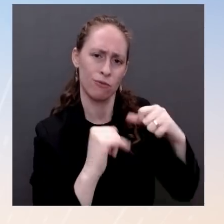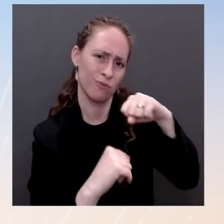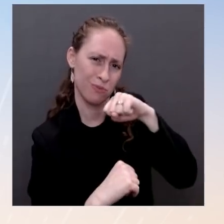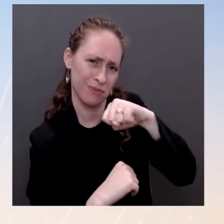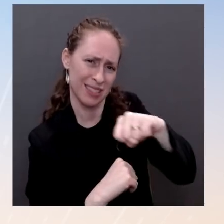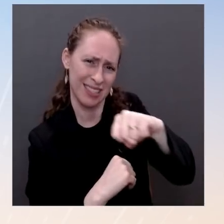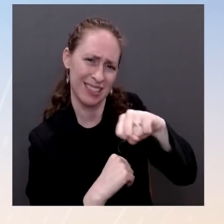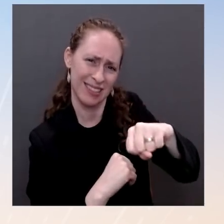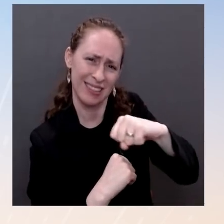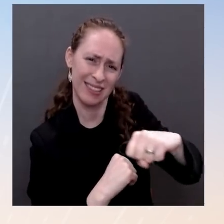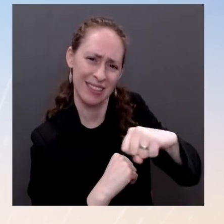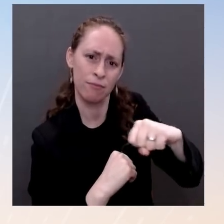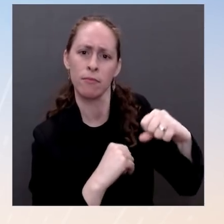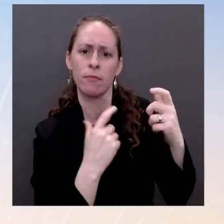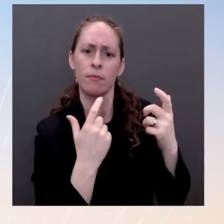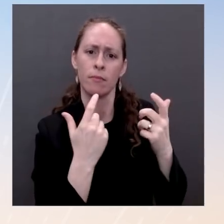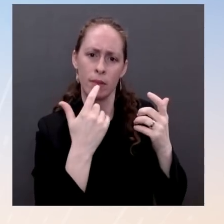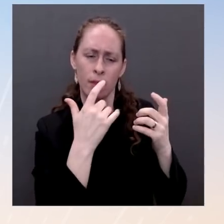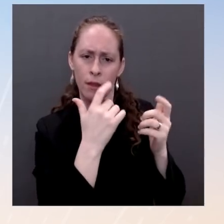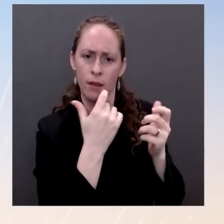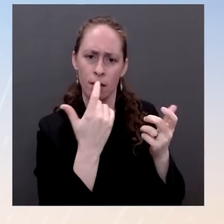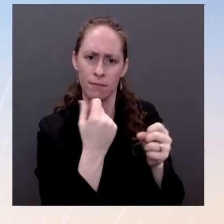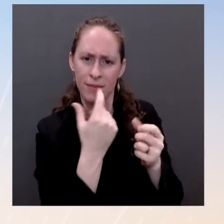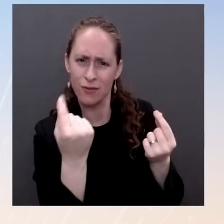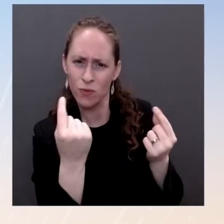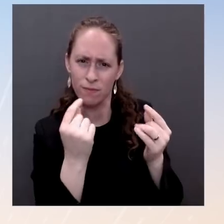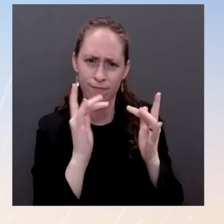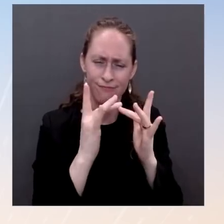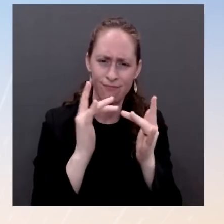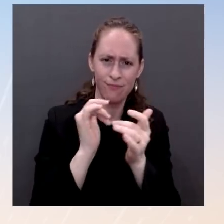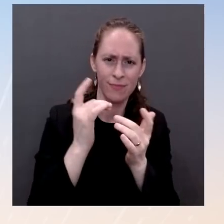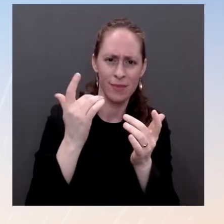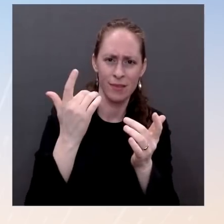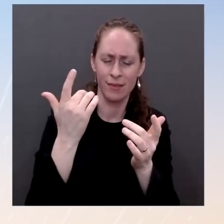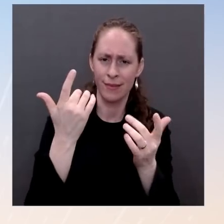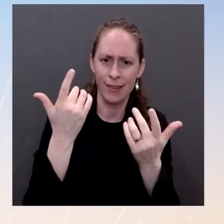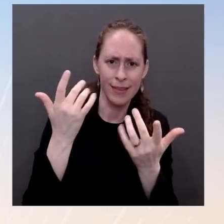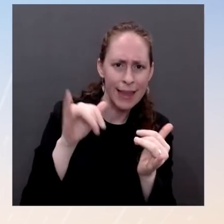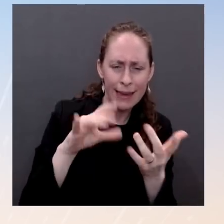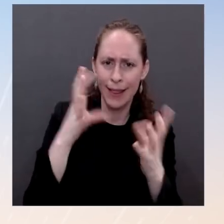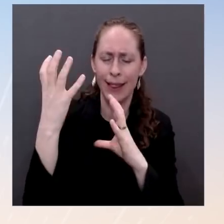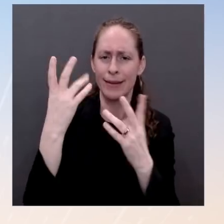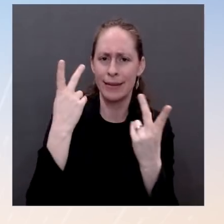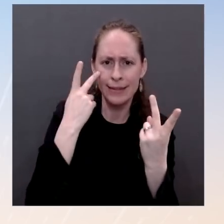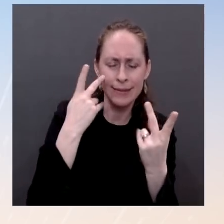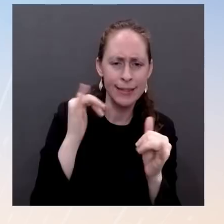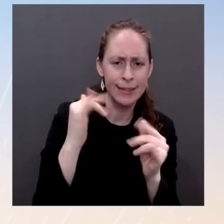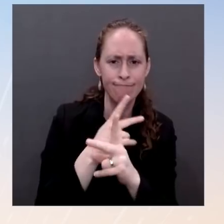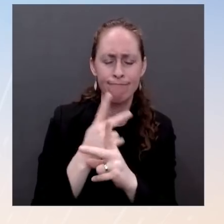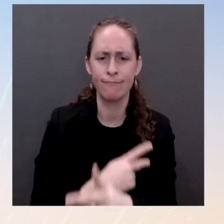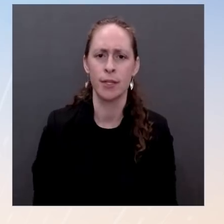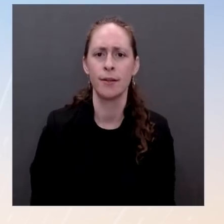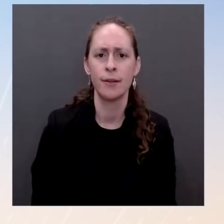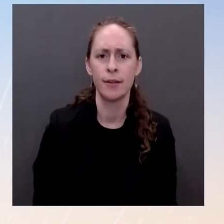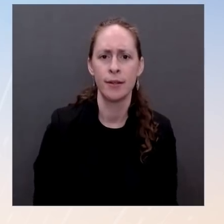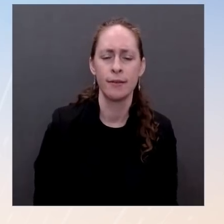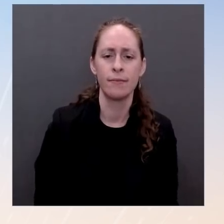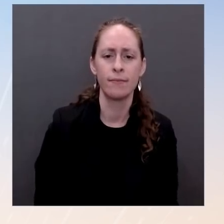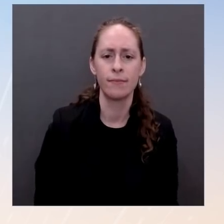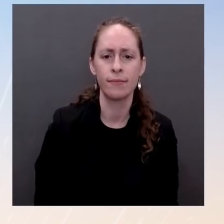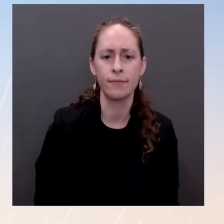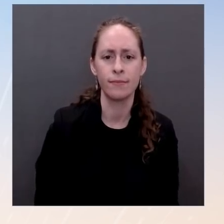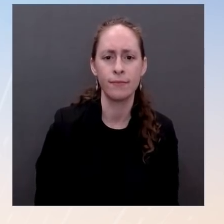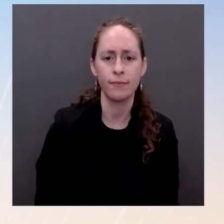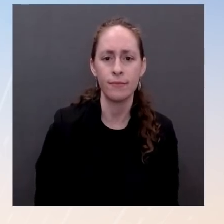in our engagements with the Ukrainians, as well as our European partners, about the potential for Russia to conduct cyber operations in Ukraine, but I don't have anything